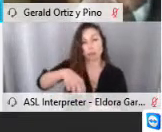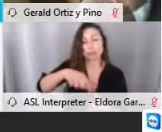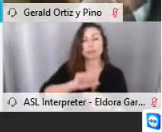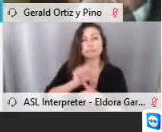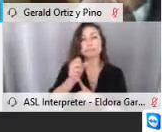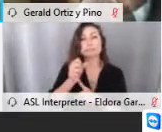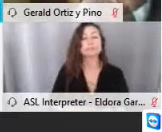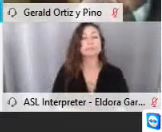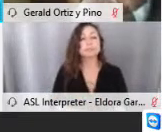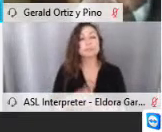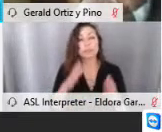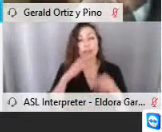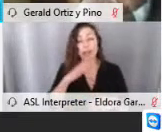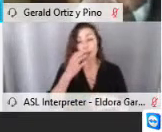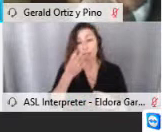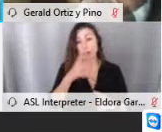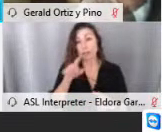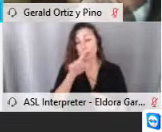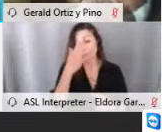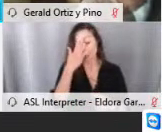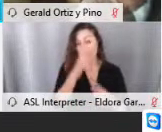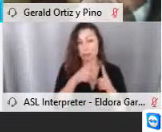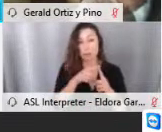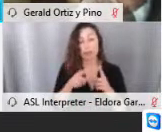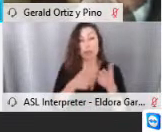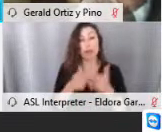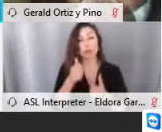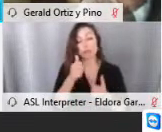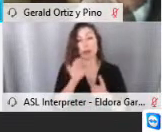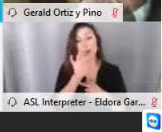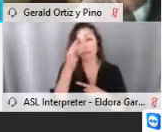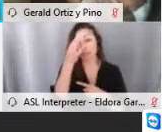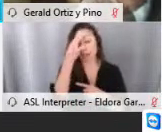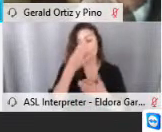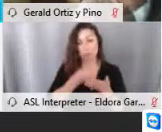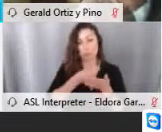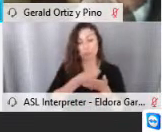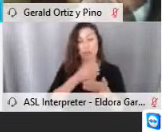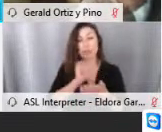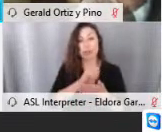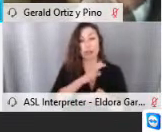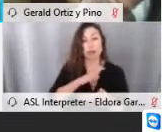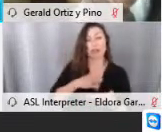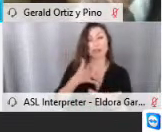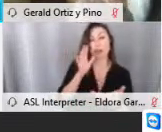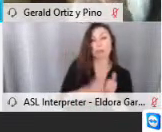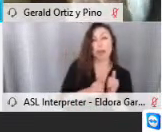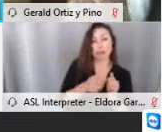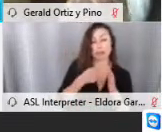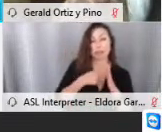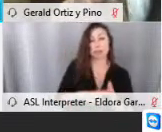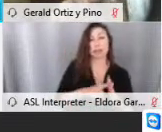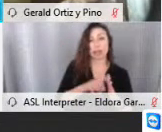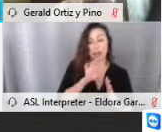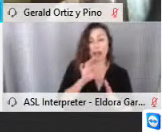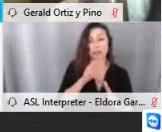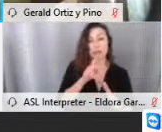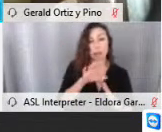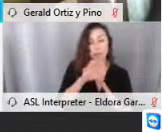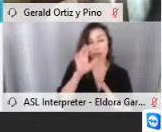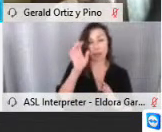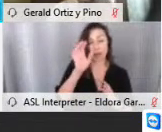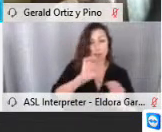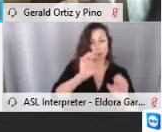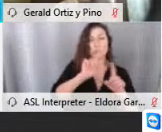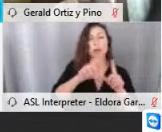So I believe you all are likely aware of these larger federal relief packages that Congress has passed since the beginning of the public health emergency, but we